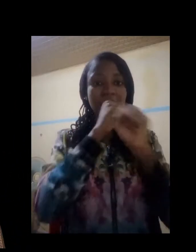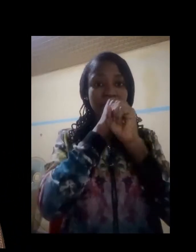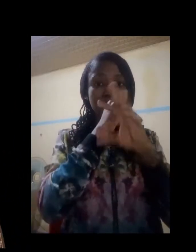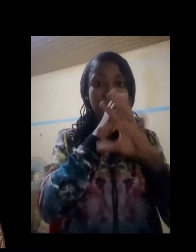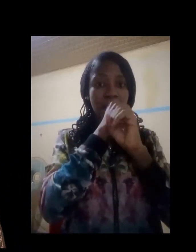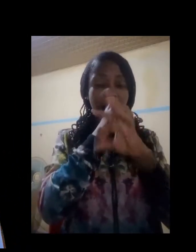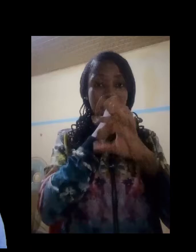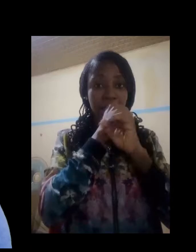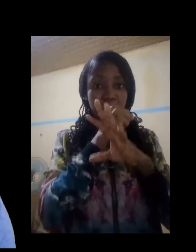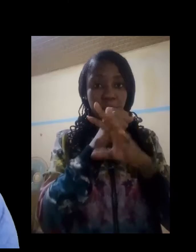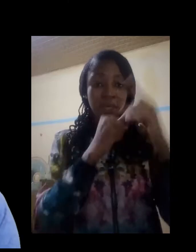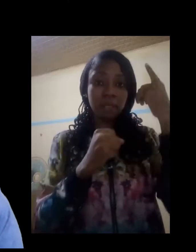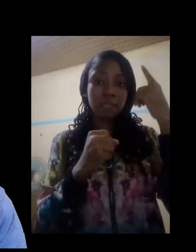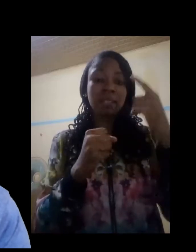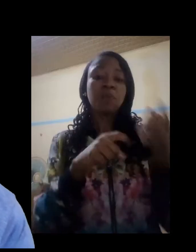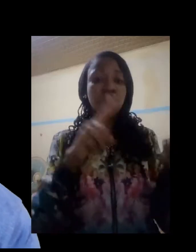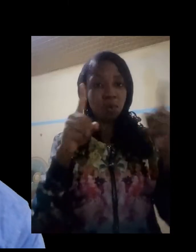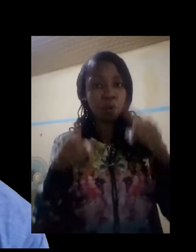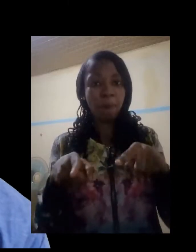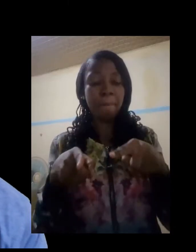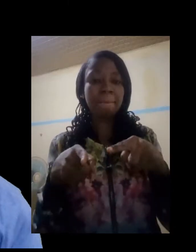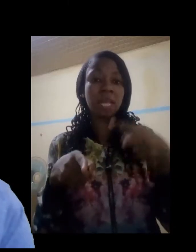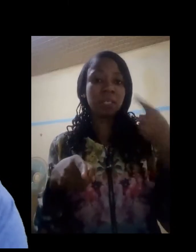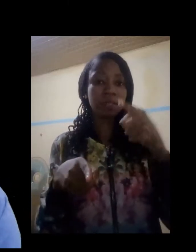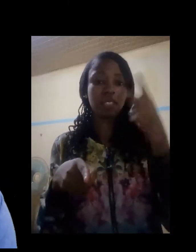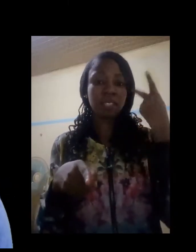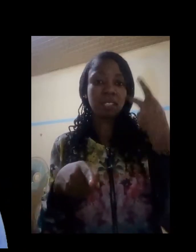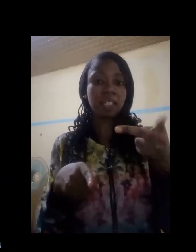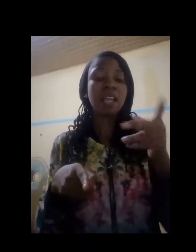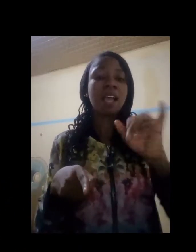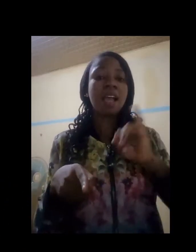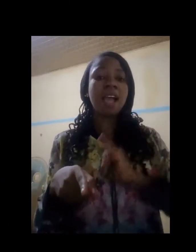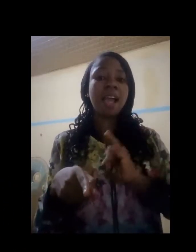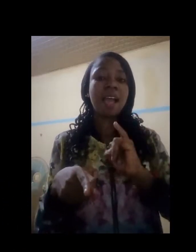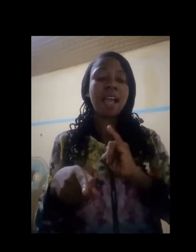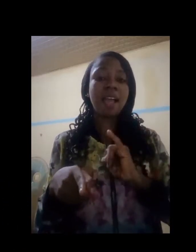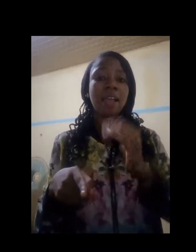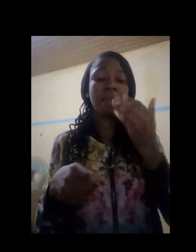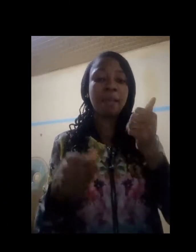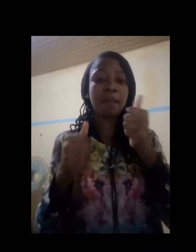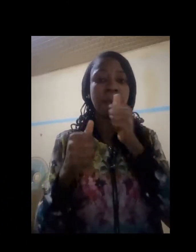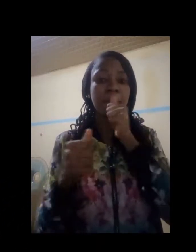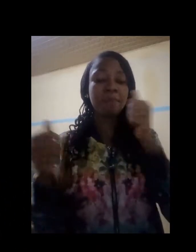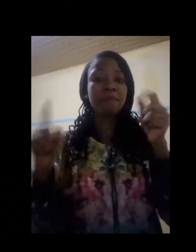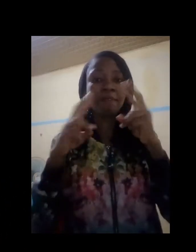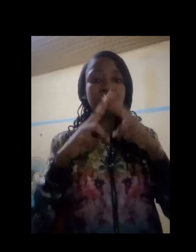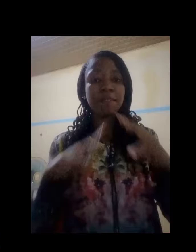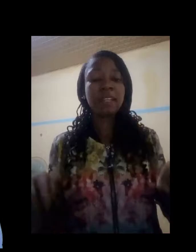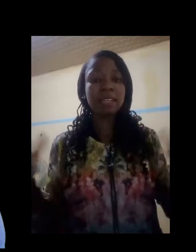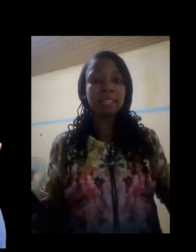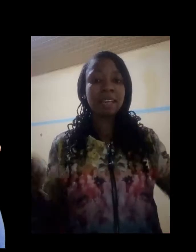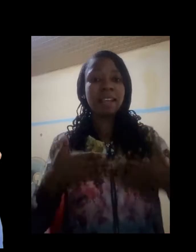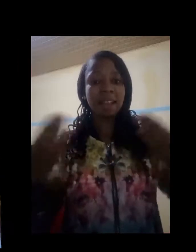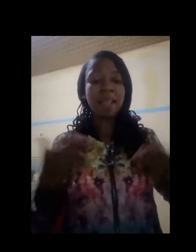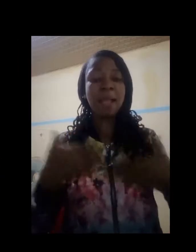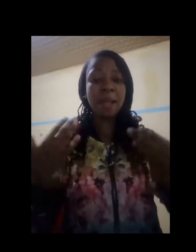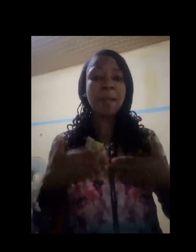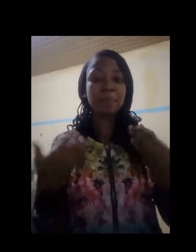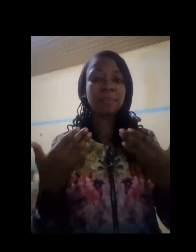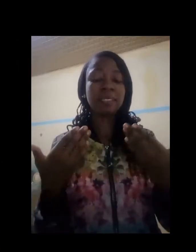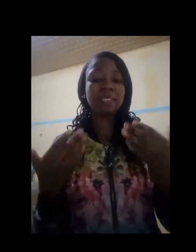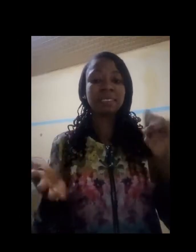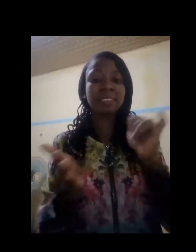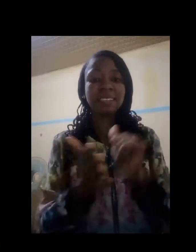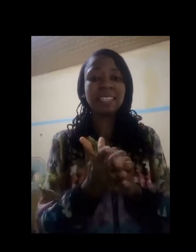and offline advertisements as they're going to come. But I am really so excited as I'm